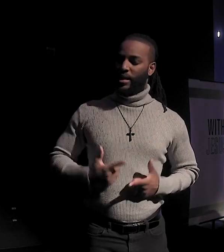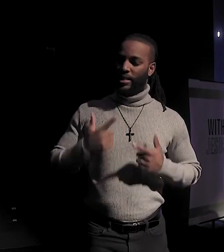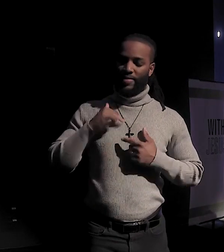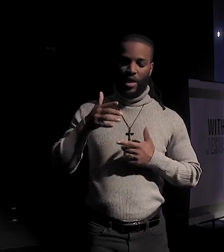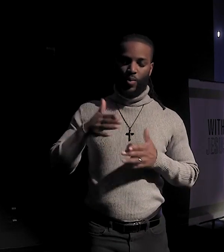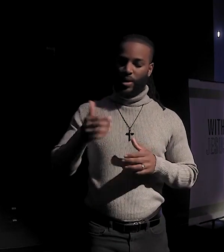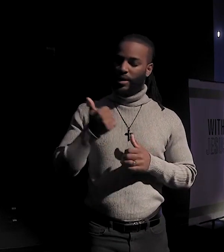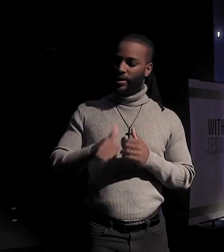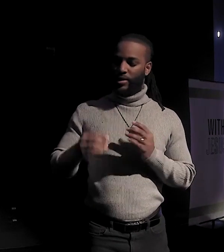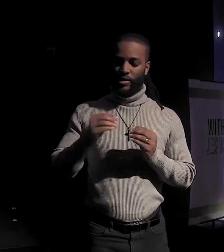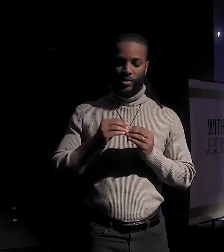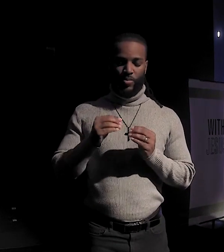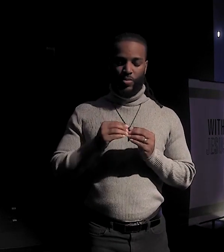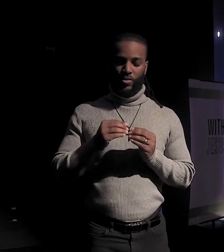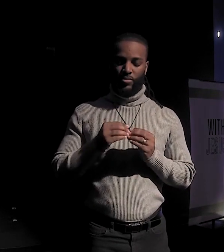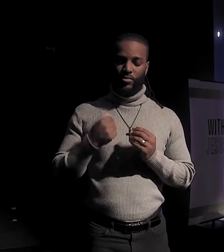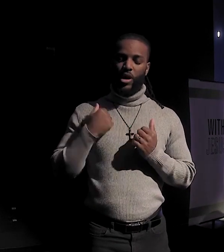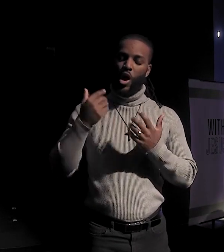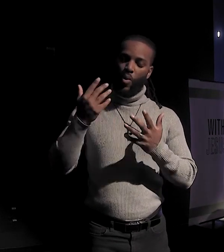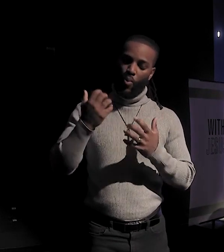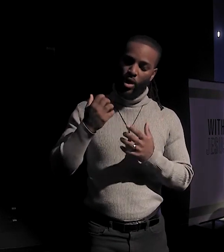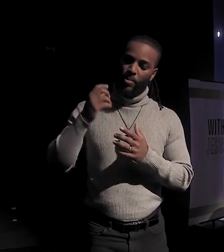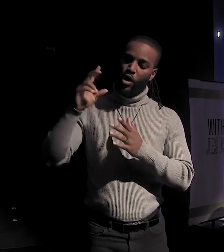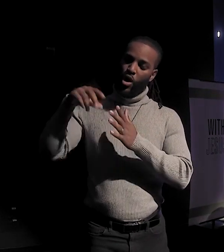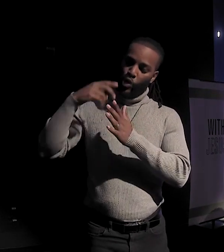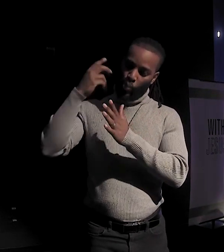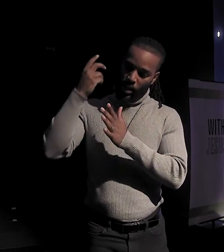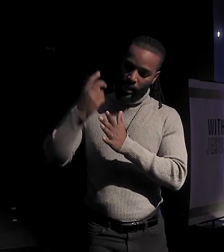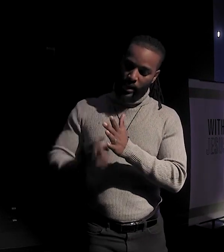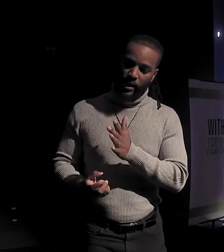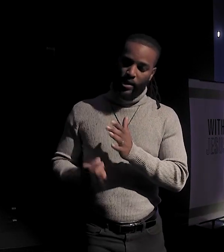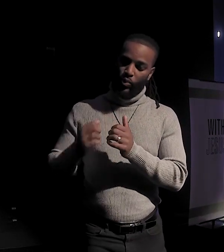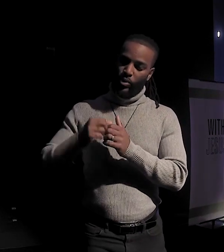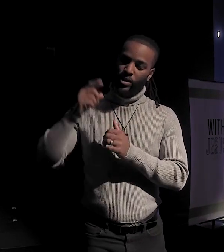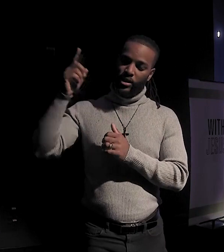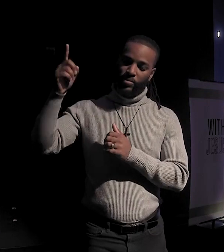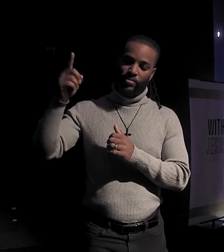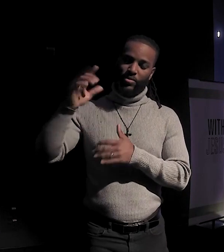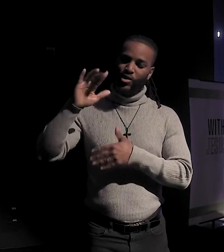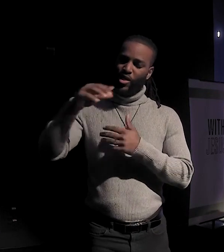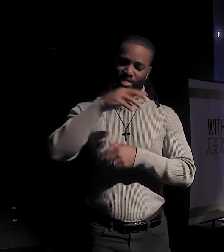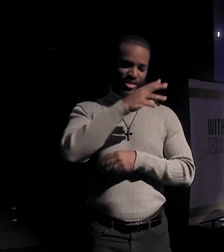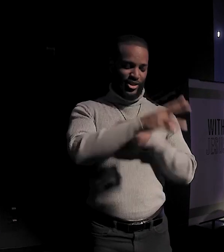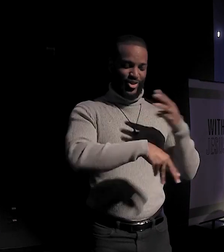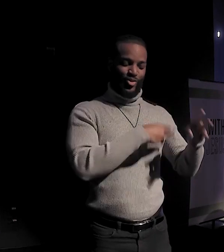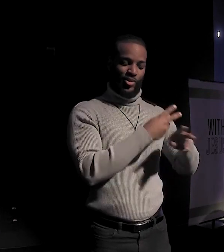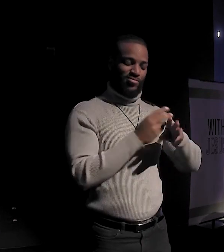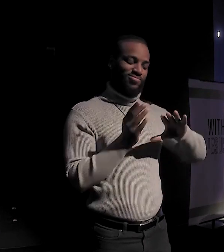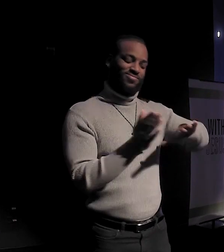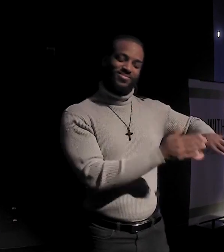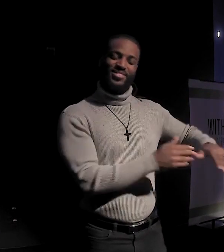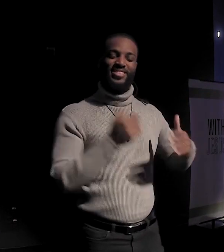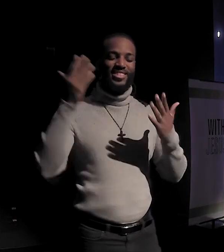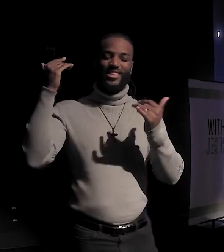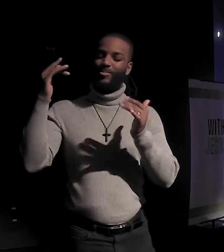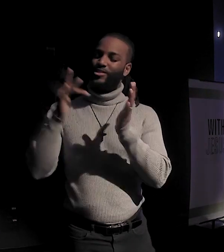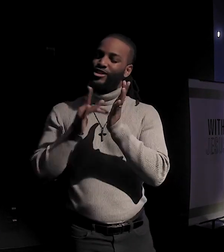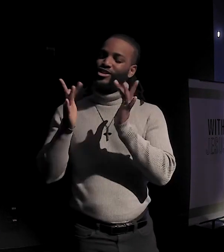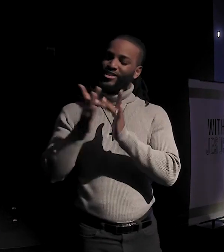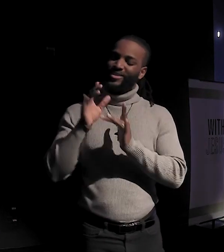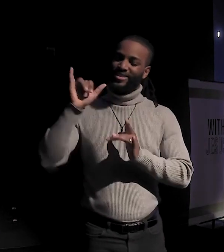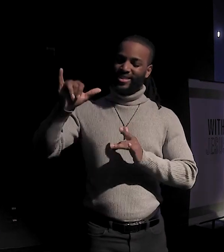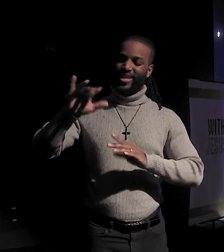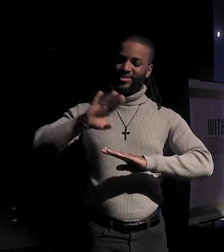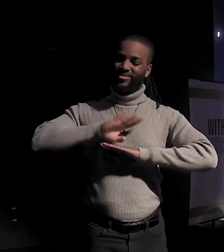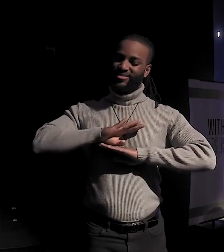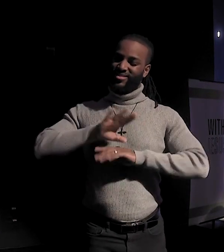anymore. That I want to be all the way in. That you can take all this world, but just give me Jesus, and I know that will be enough.